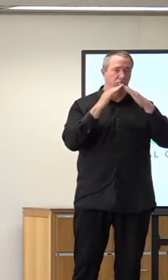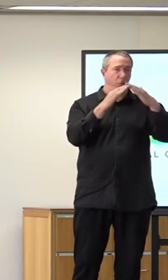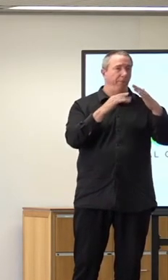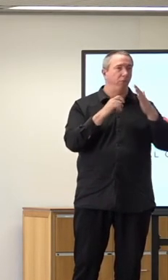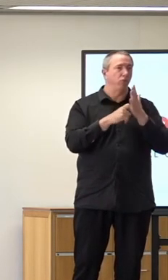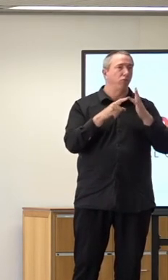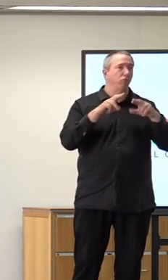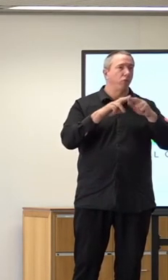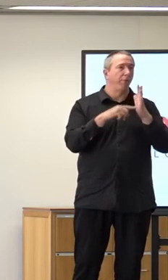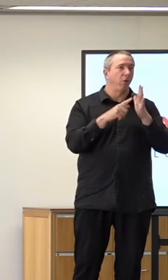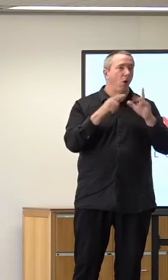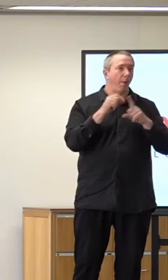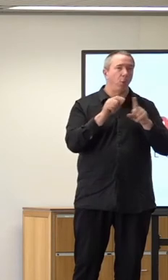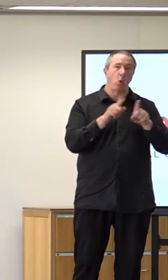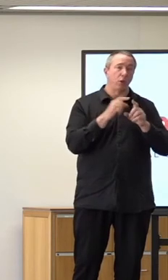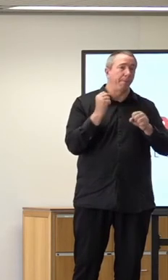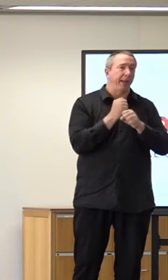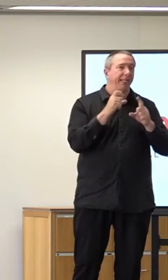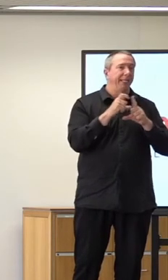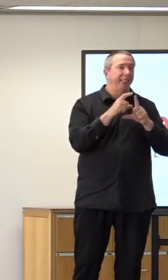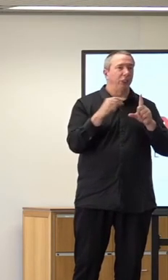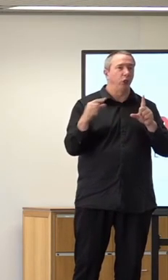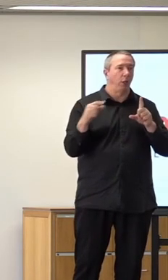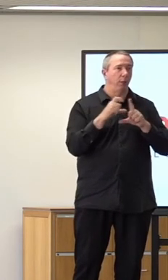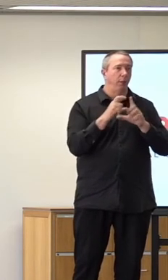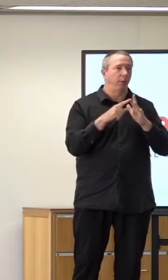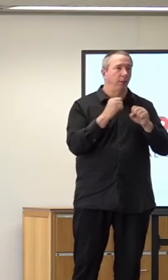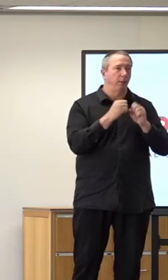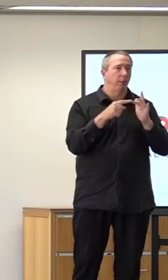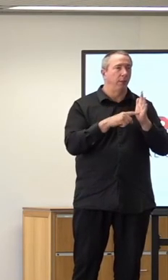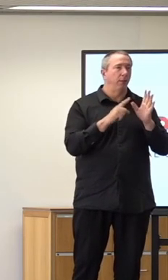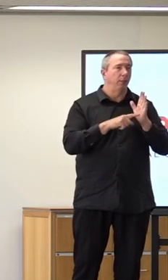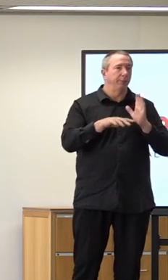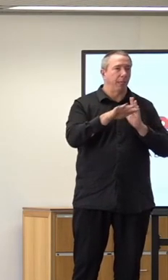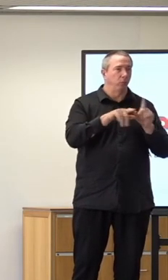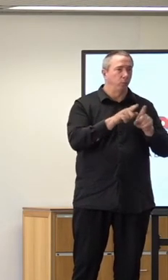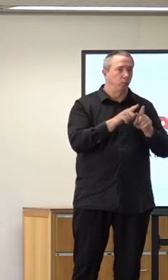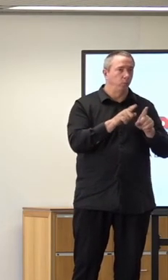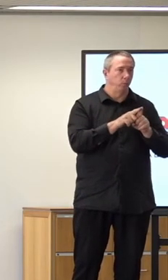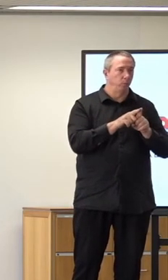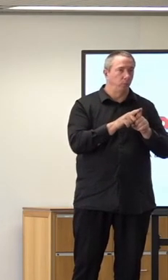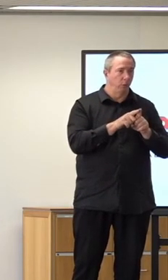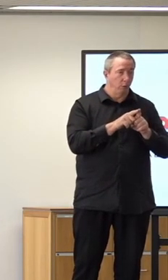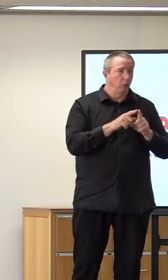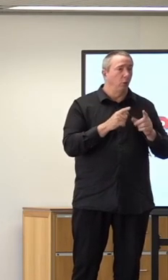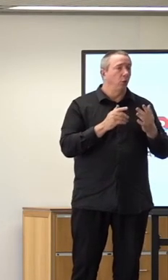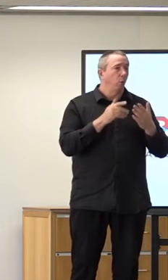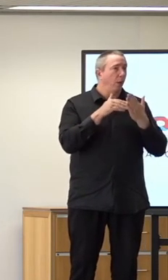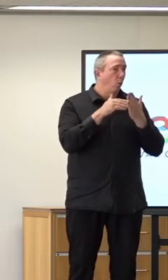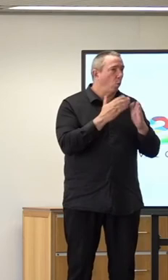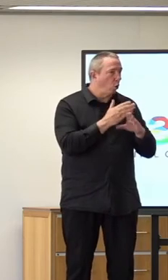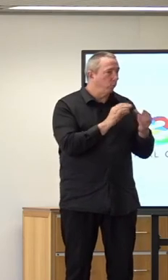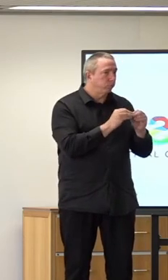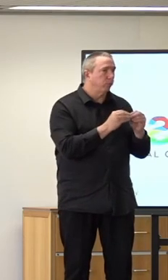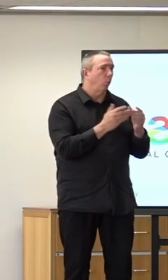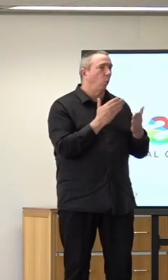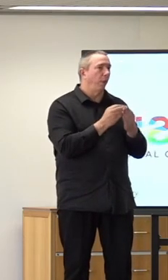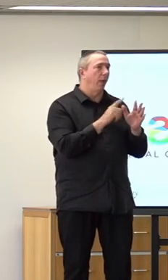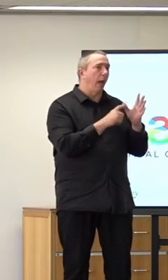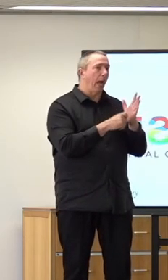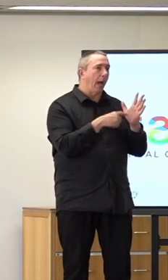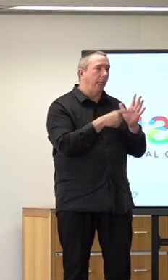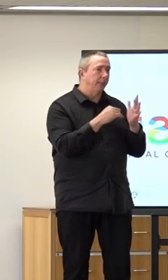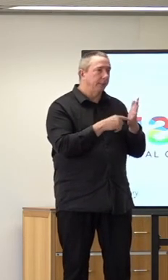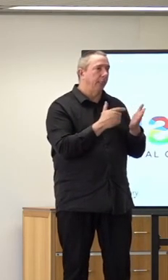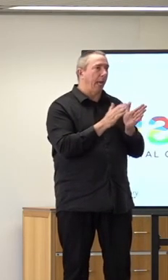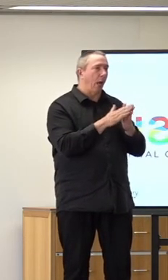creating dedicated digital spaces of creating different kinds of collaborations with artists in creation of work and making work, and that process of how that work